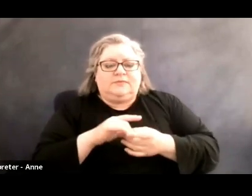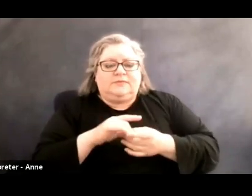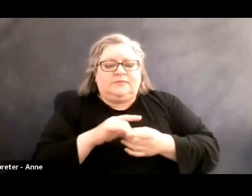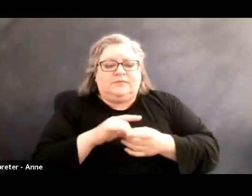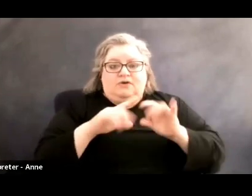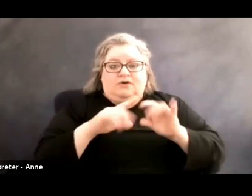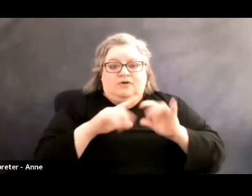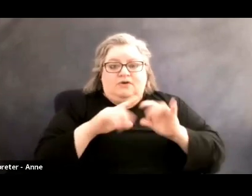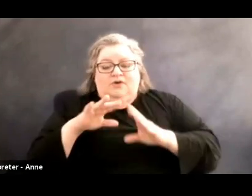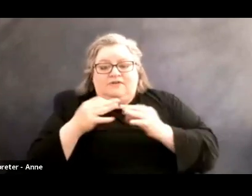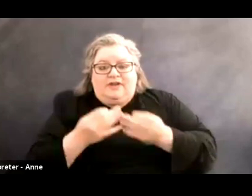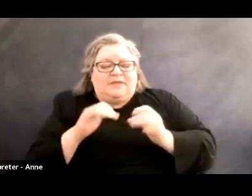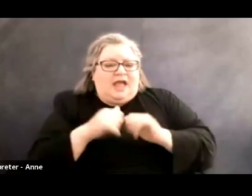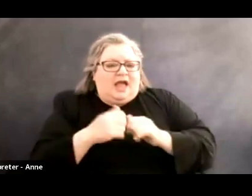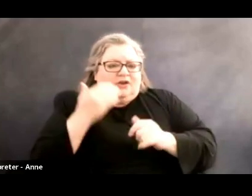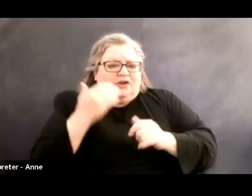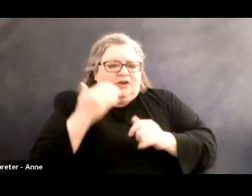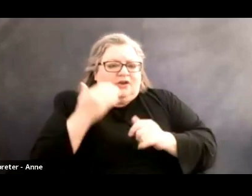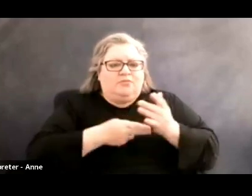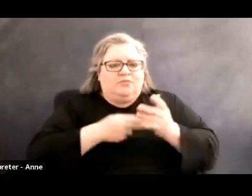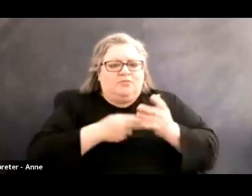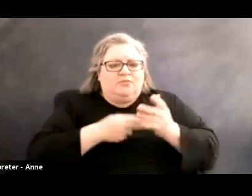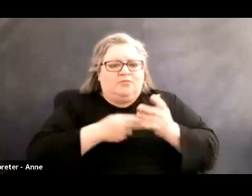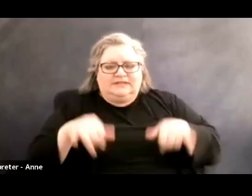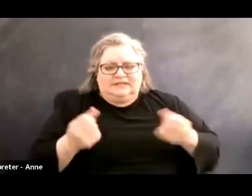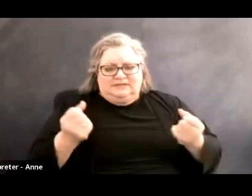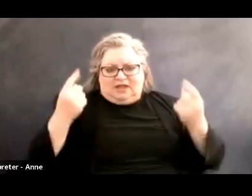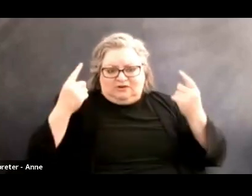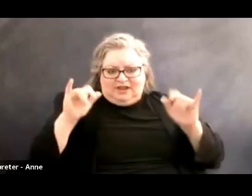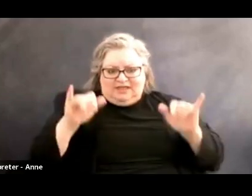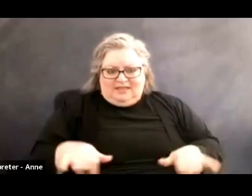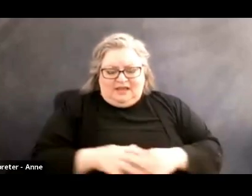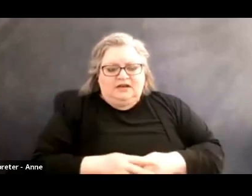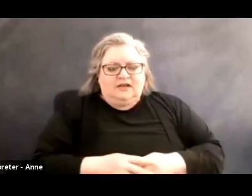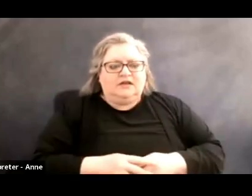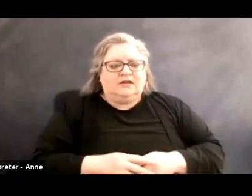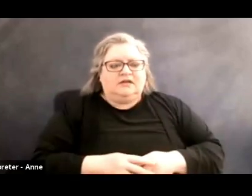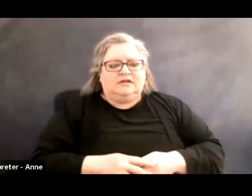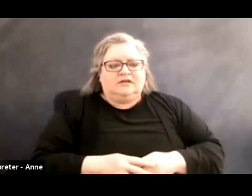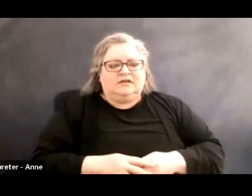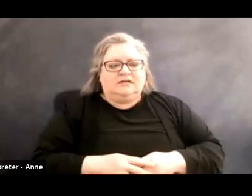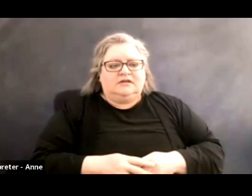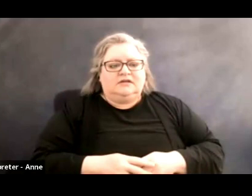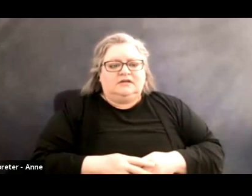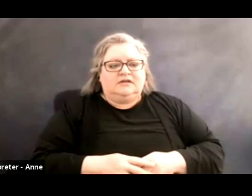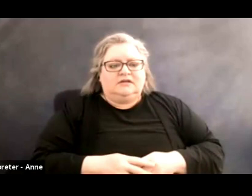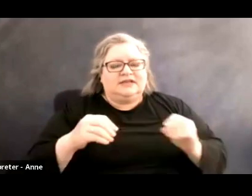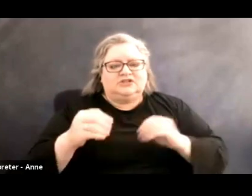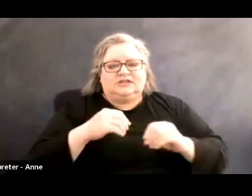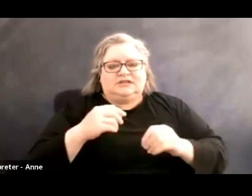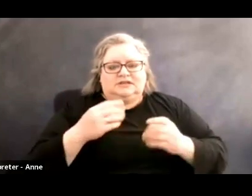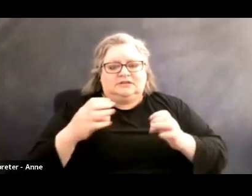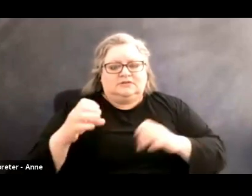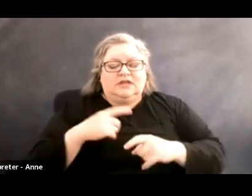sure that both systems really have an understanding of that? Mobile response and stabilization with mobile crisis team members trained